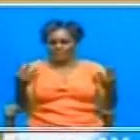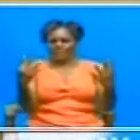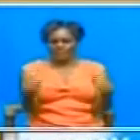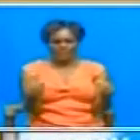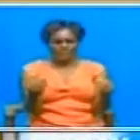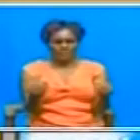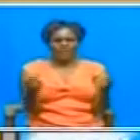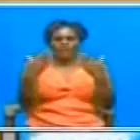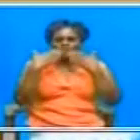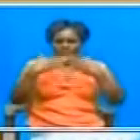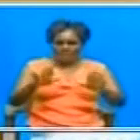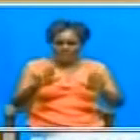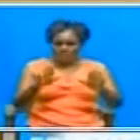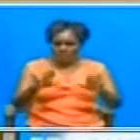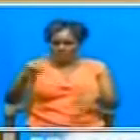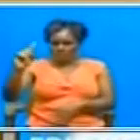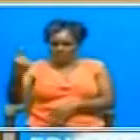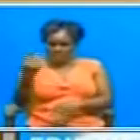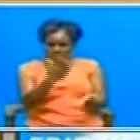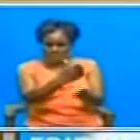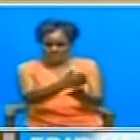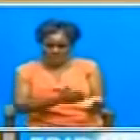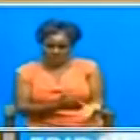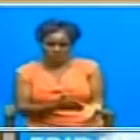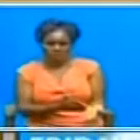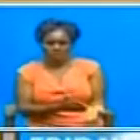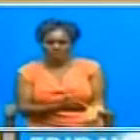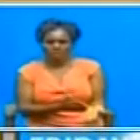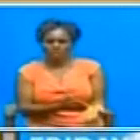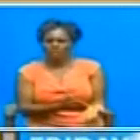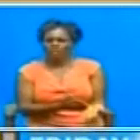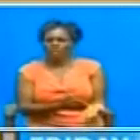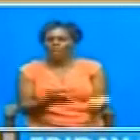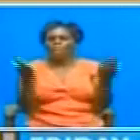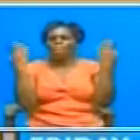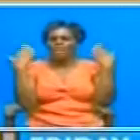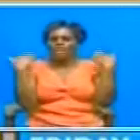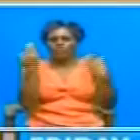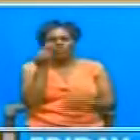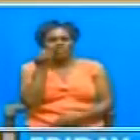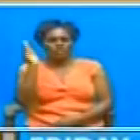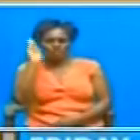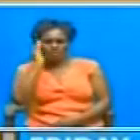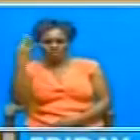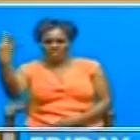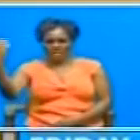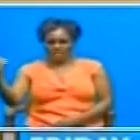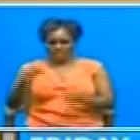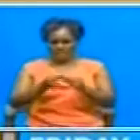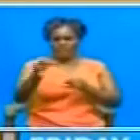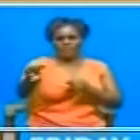We have already completed the first section, that is Meru Isiolo, which is 30